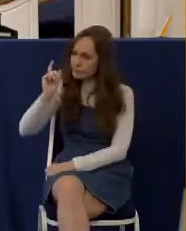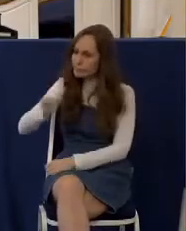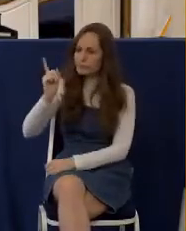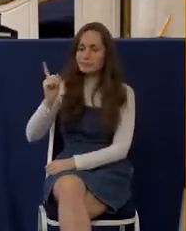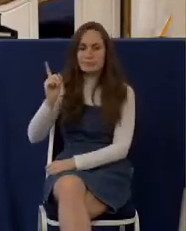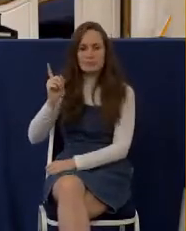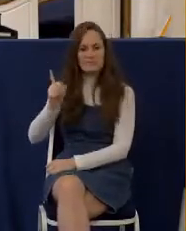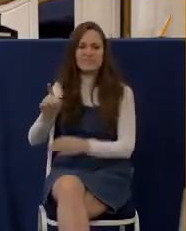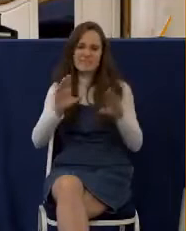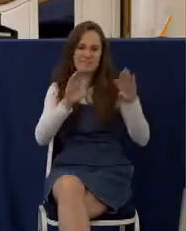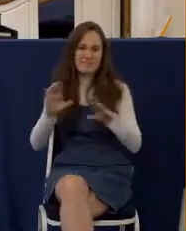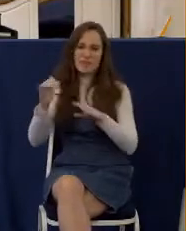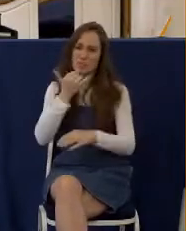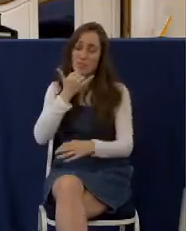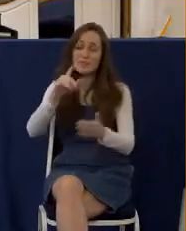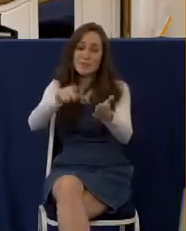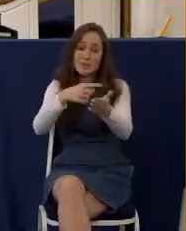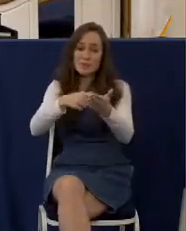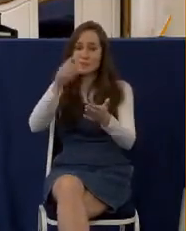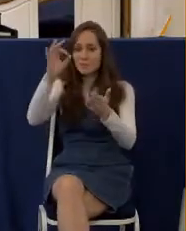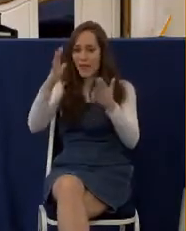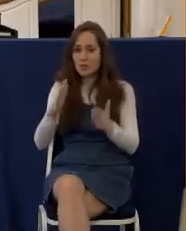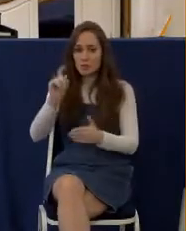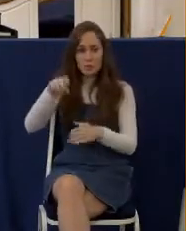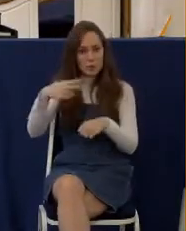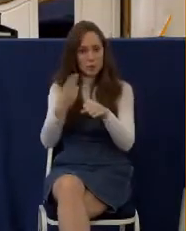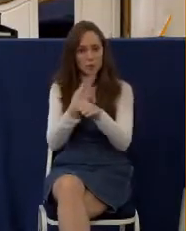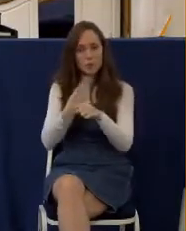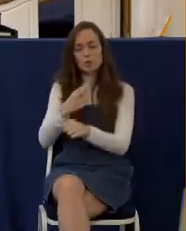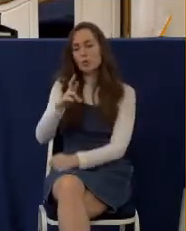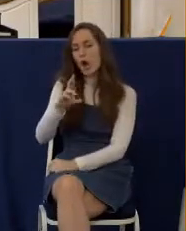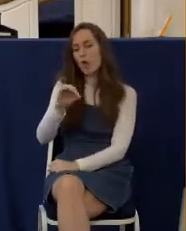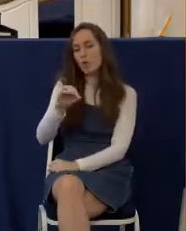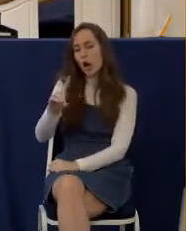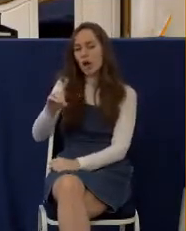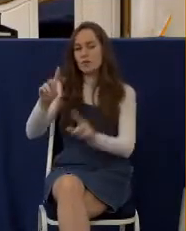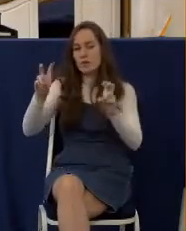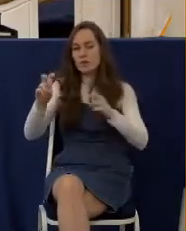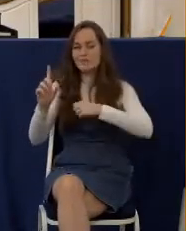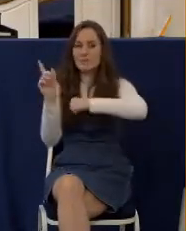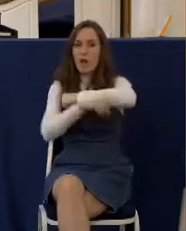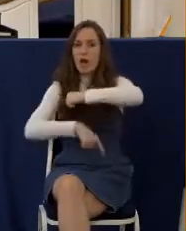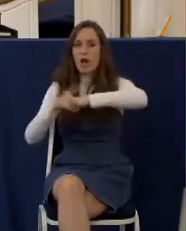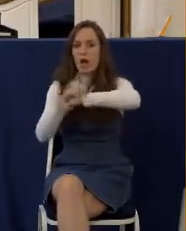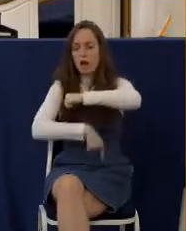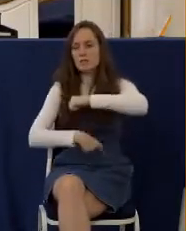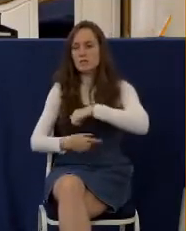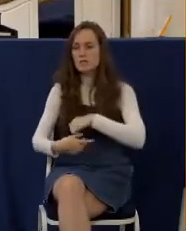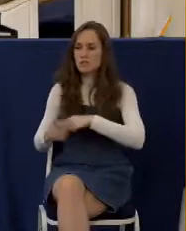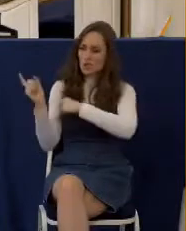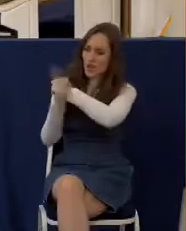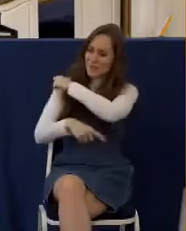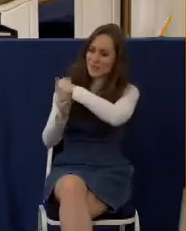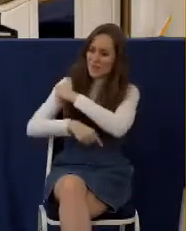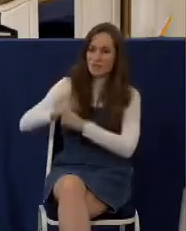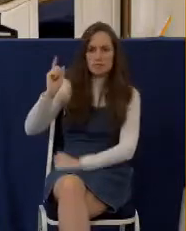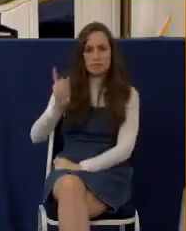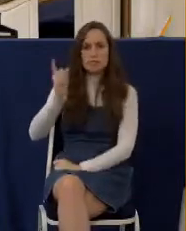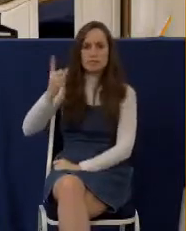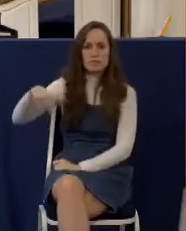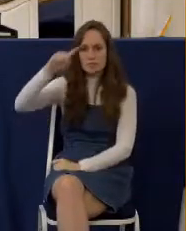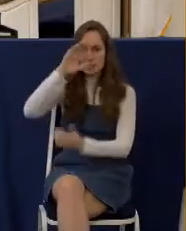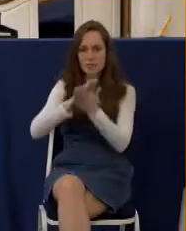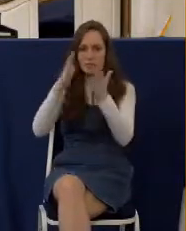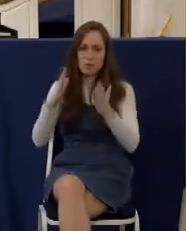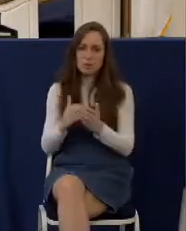behaving. Sometimes pastors have to use a rod to chastise people in Christ. No pastor likes to do that. But Paul had to do